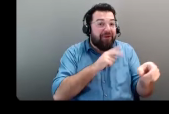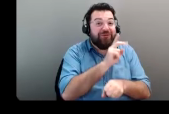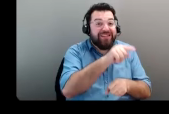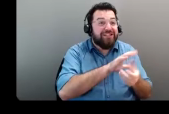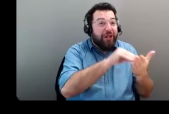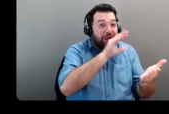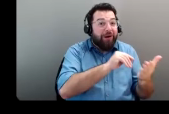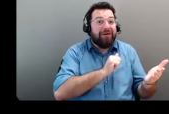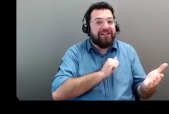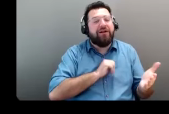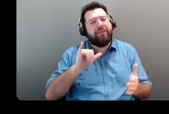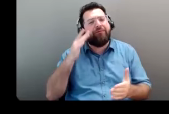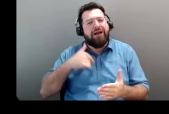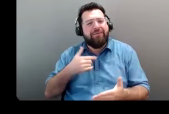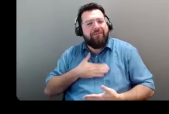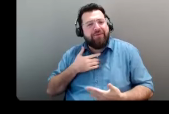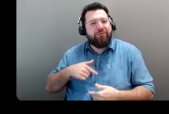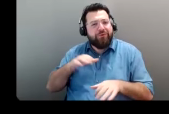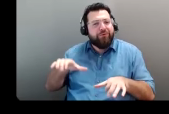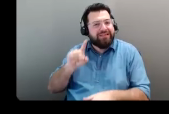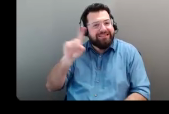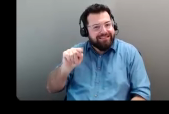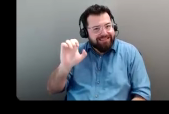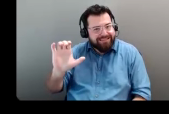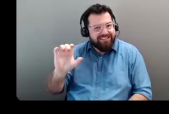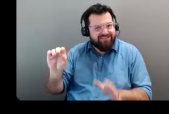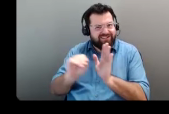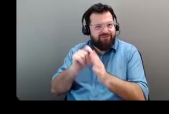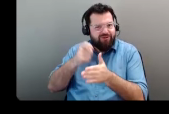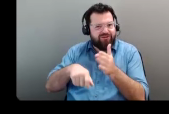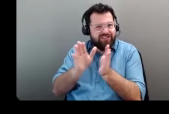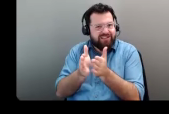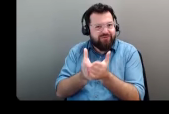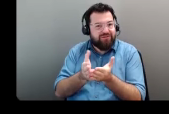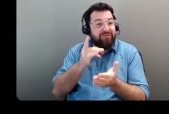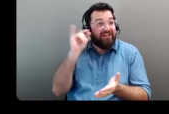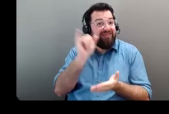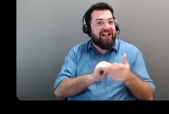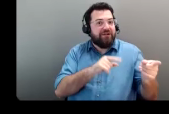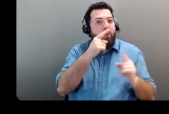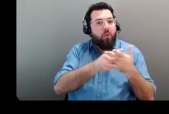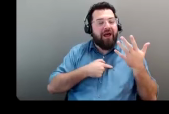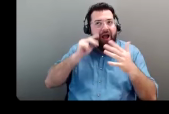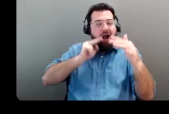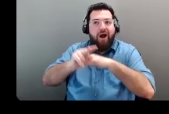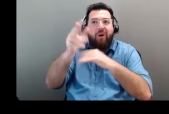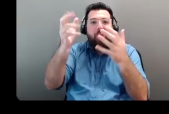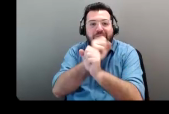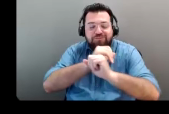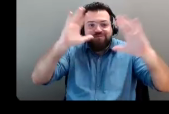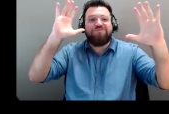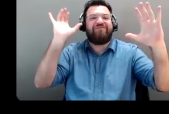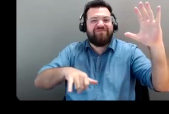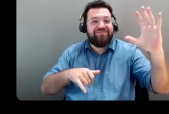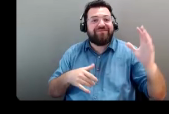doing ZTC. Is that this is the vision that I embodied, right? That we would